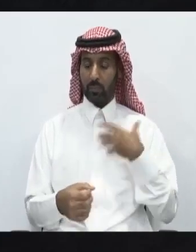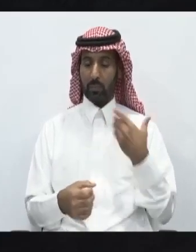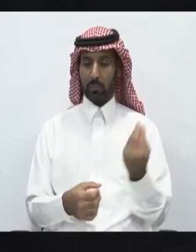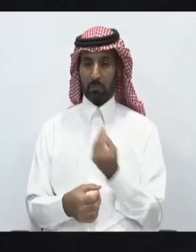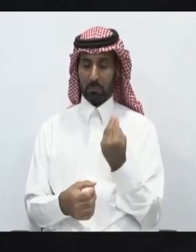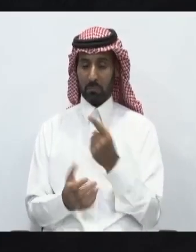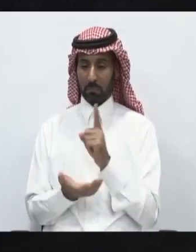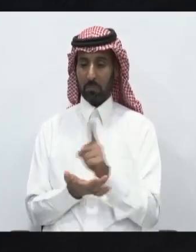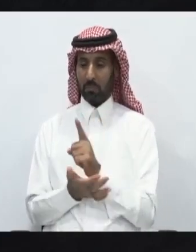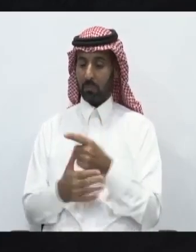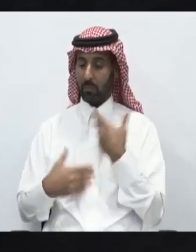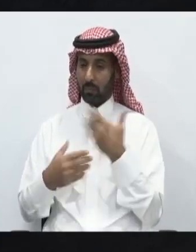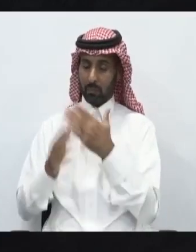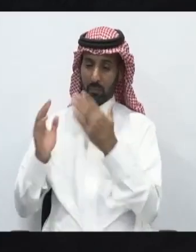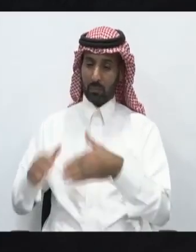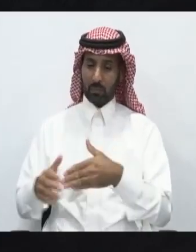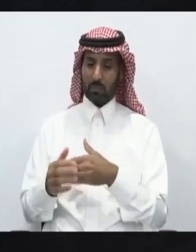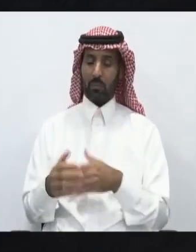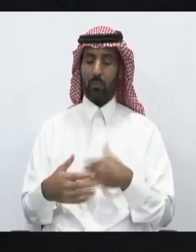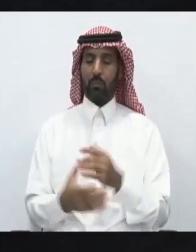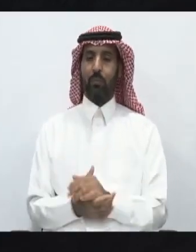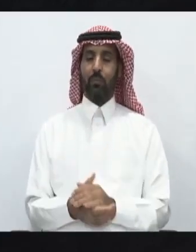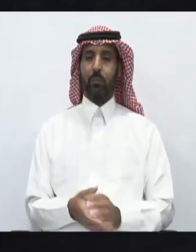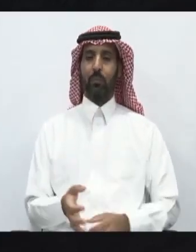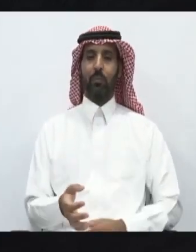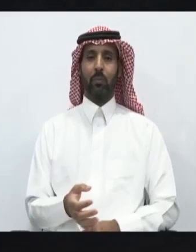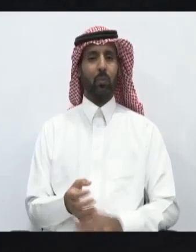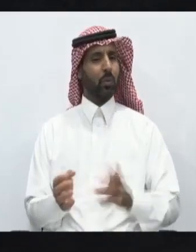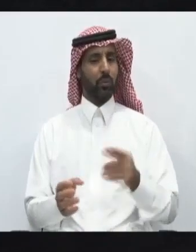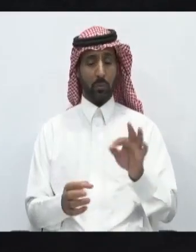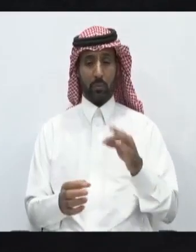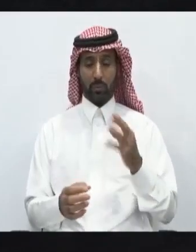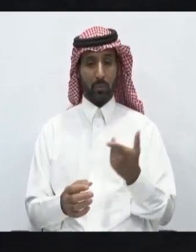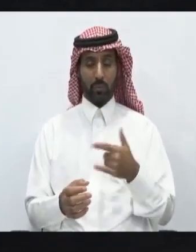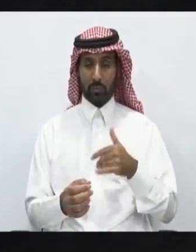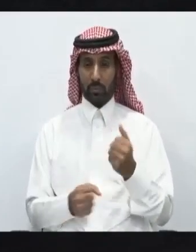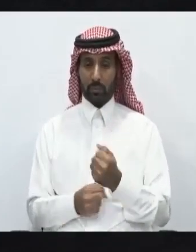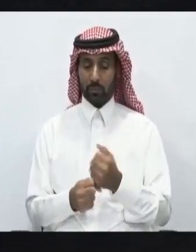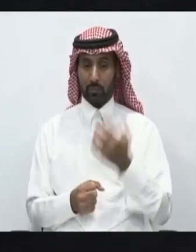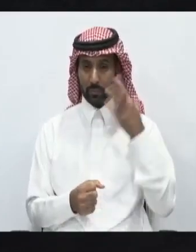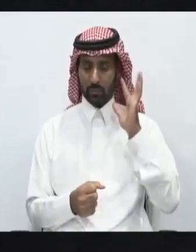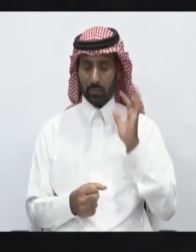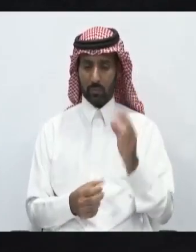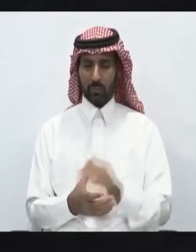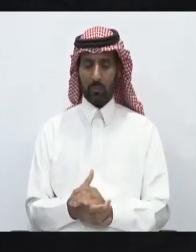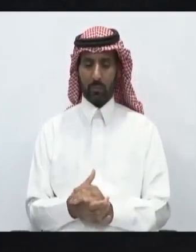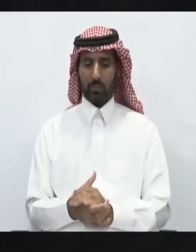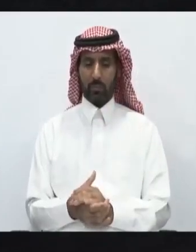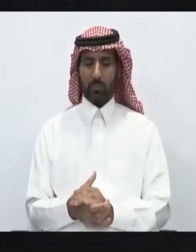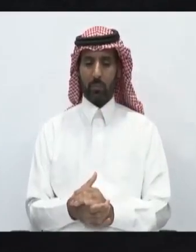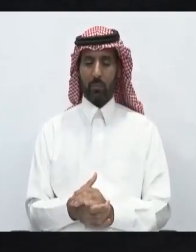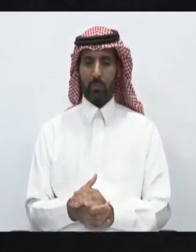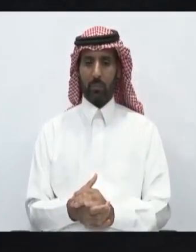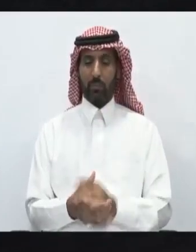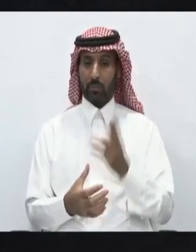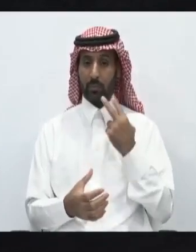ecotourism, camping, or one of your choice? Of course, this is up to you. It's a matter of preference, of